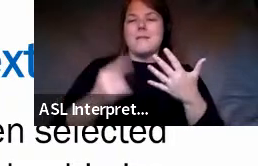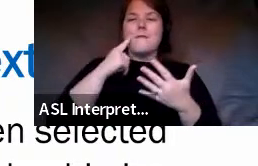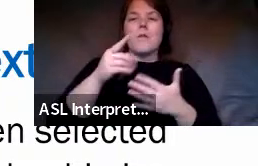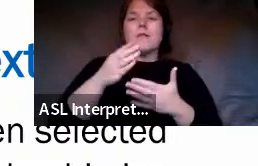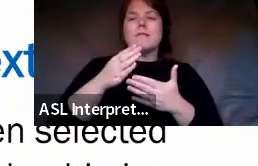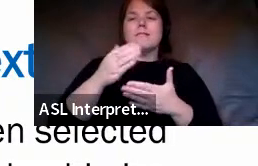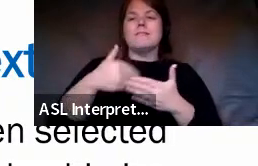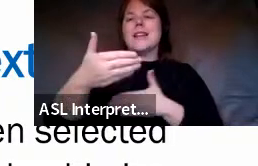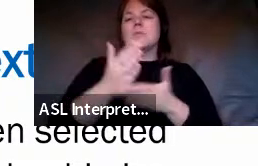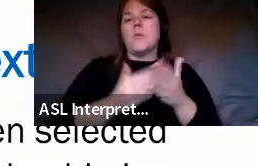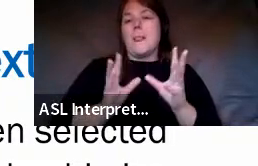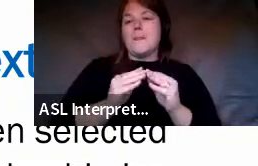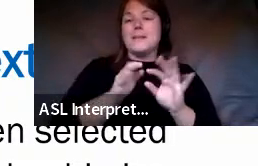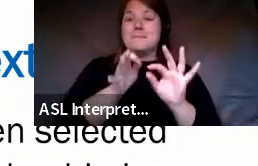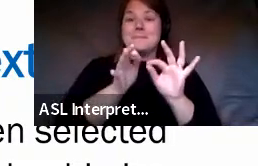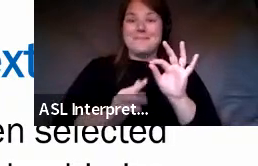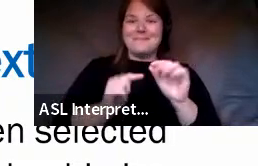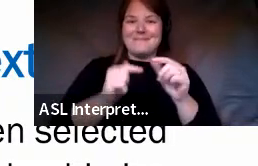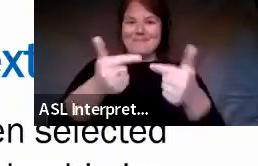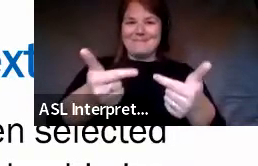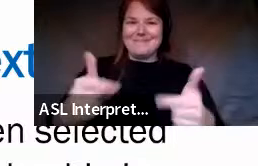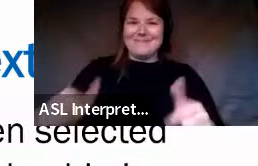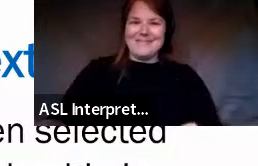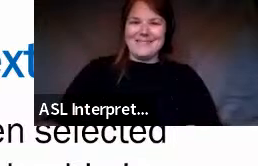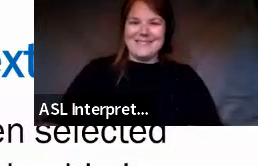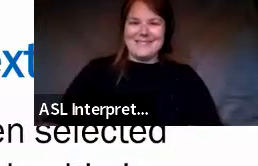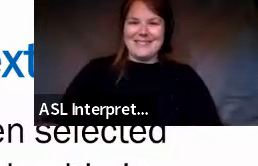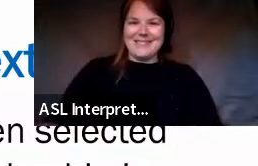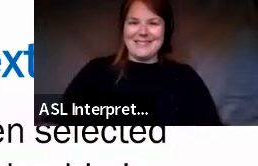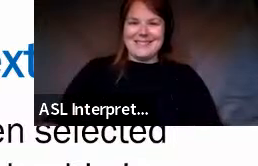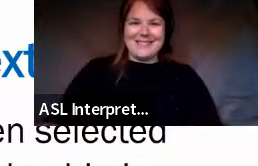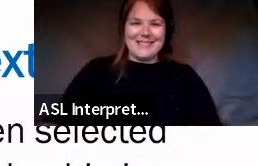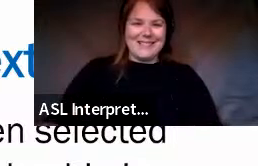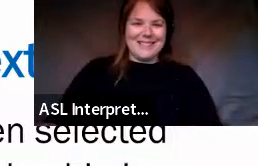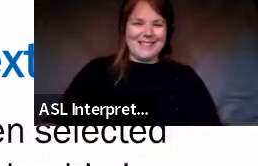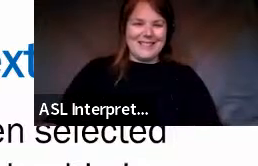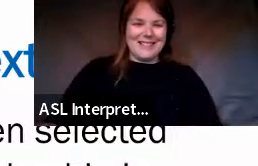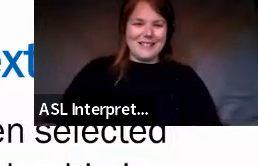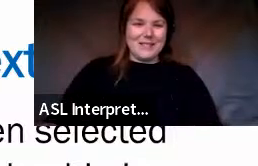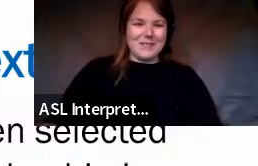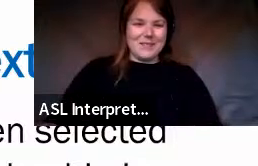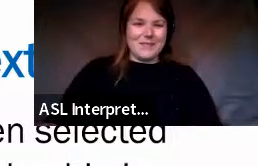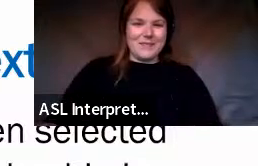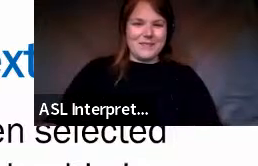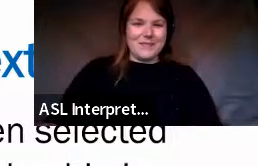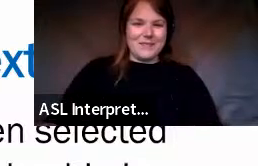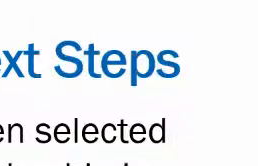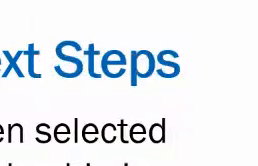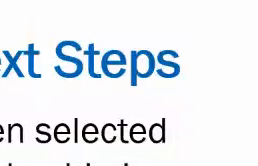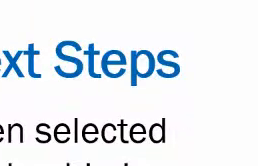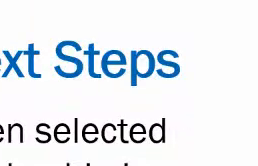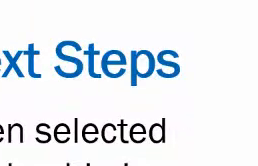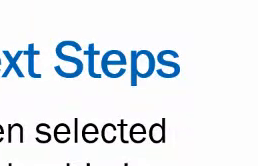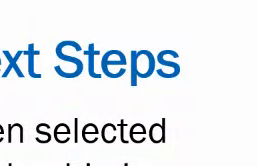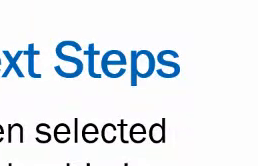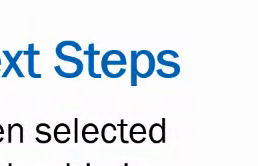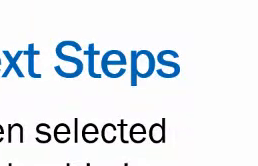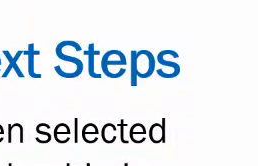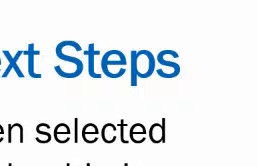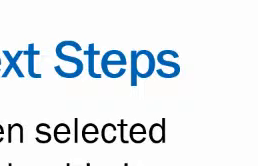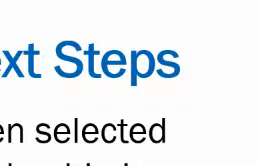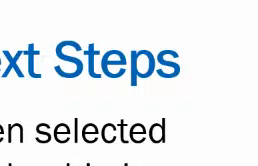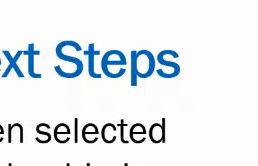meeting. We are scheduling, and you should see very shortly in your inbox an